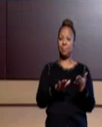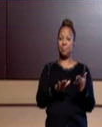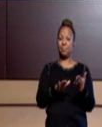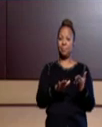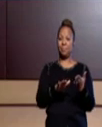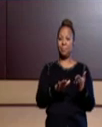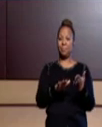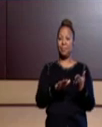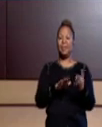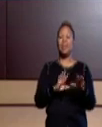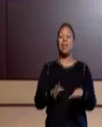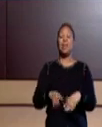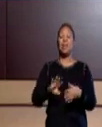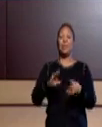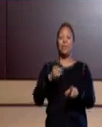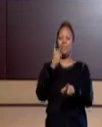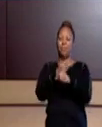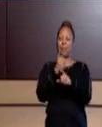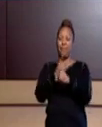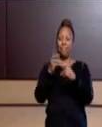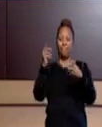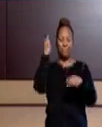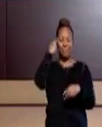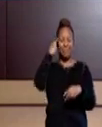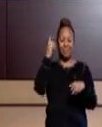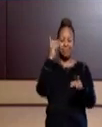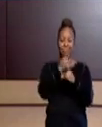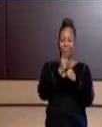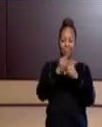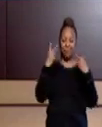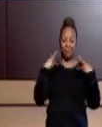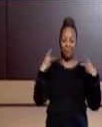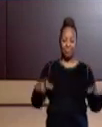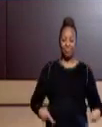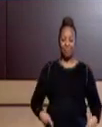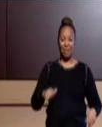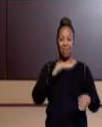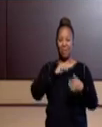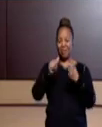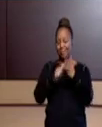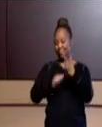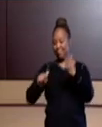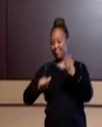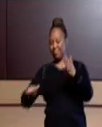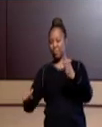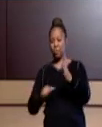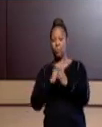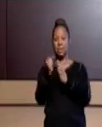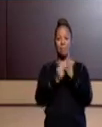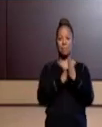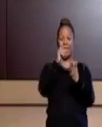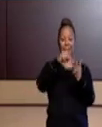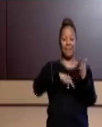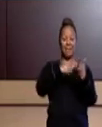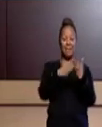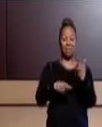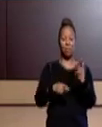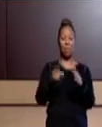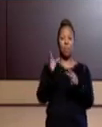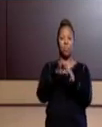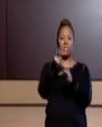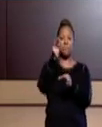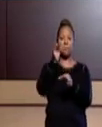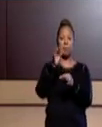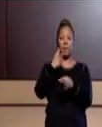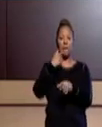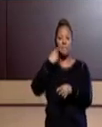yourself together mentally. You're going to get yourself together physically. You're not going to backslide during this season. I cancel the spirit of addiction,